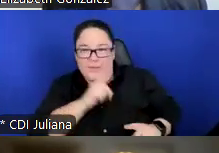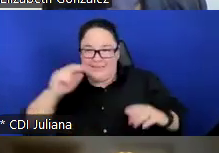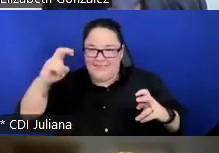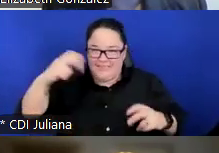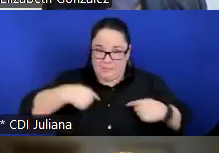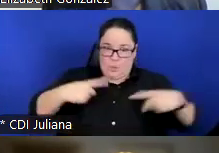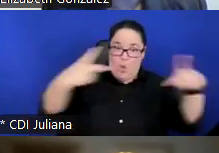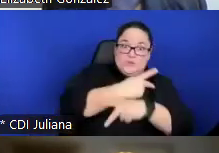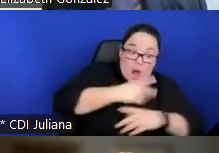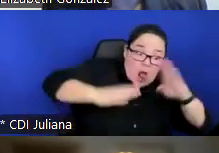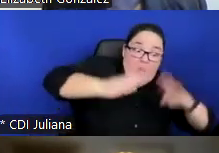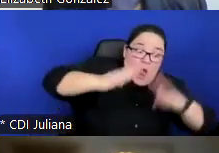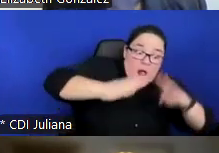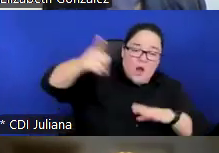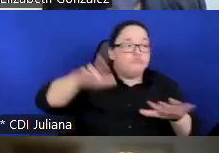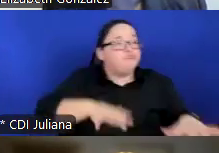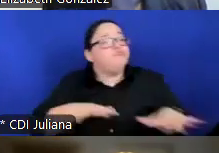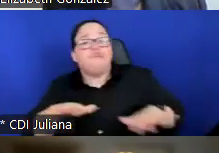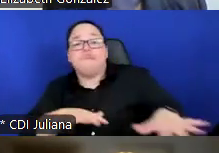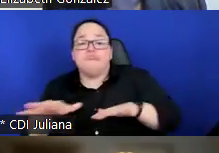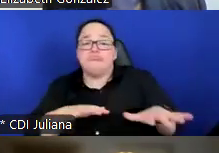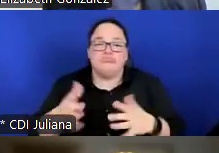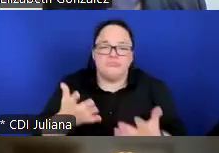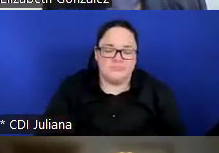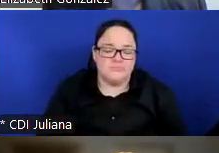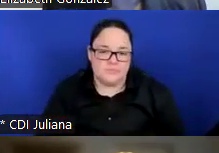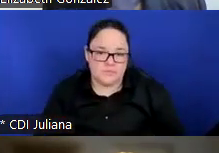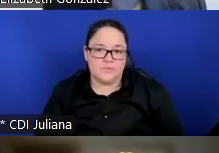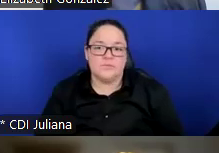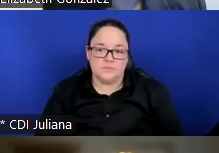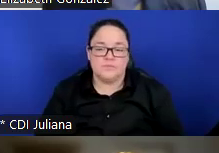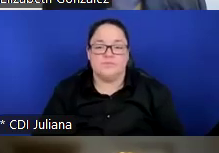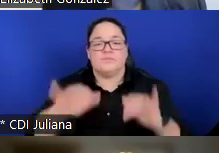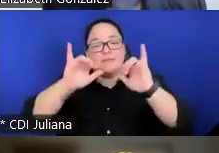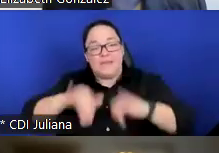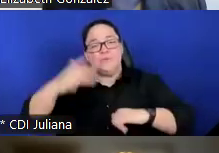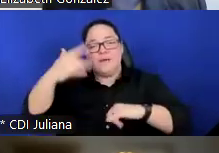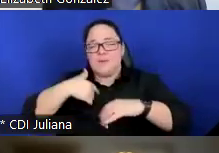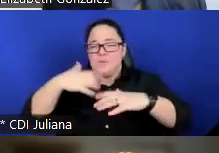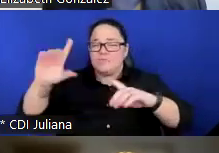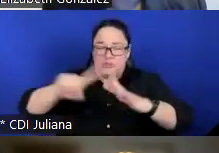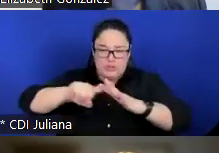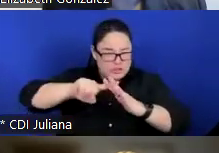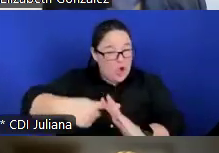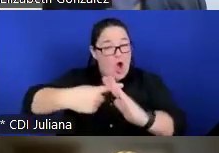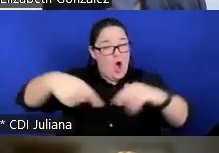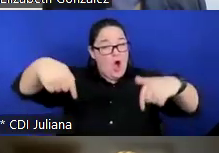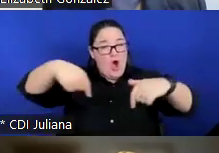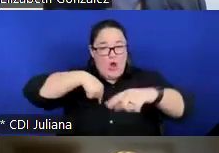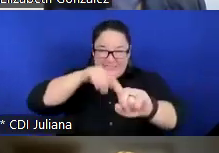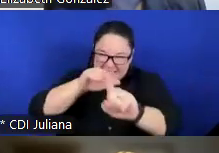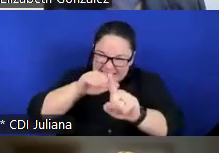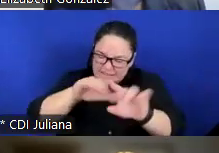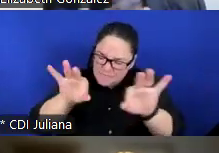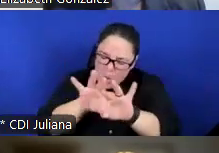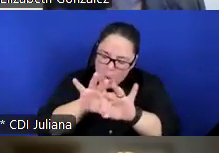That's why I started by reminding you to take care of yourself first and not